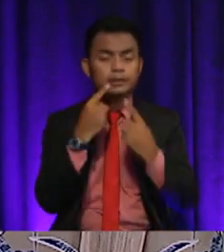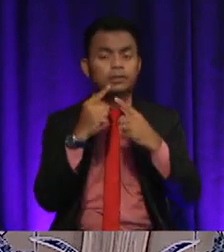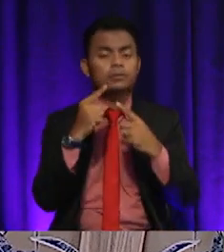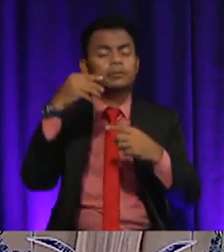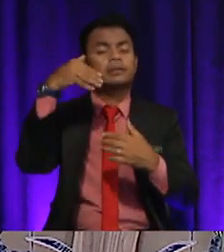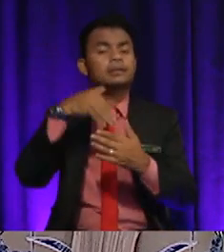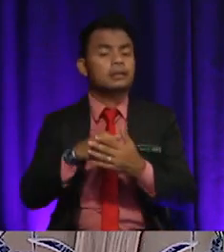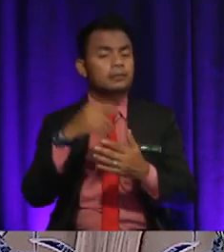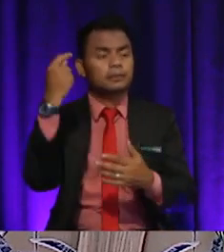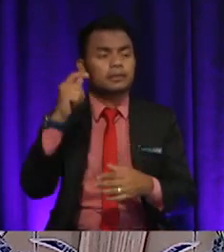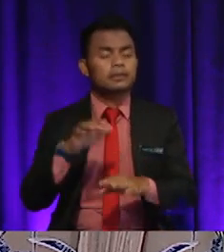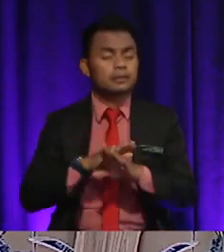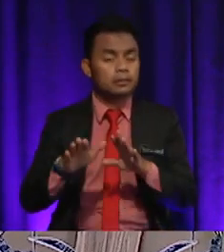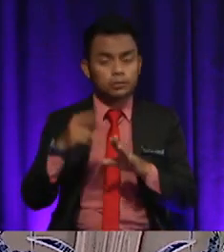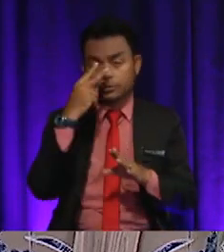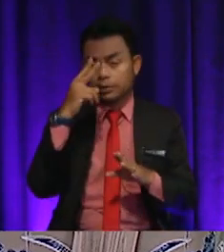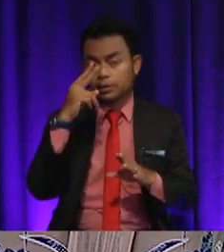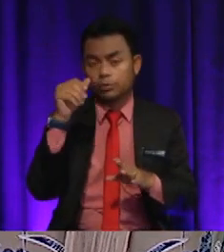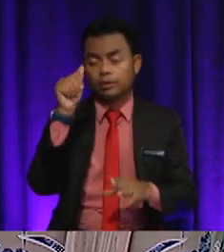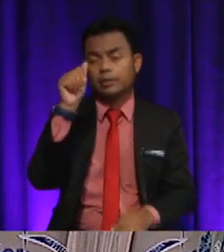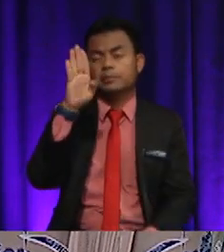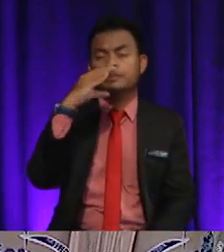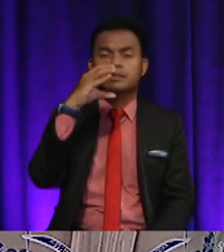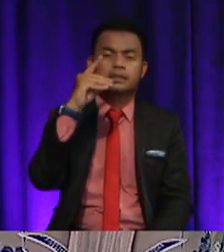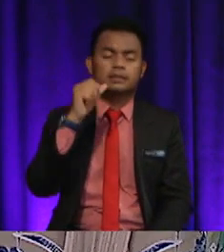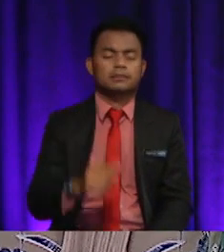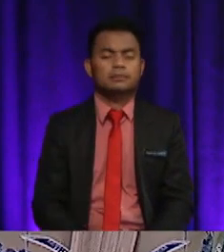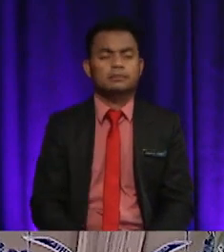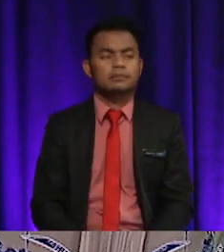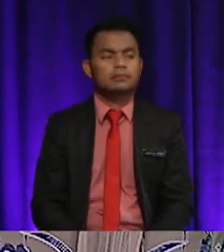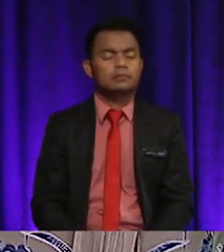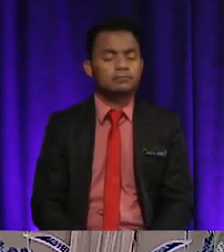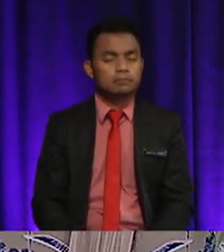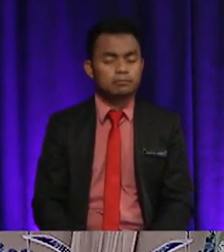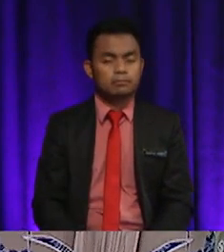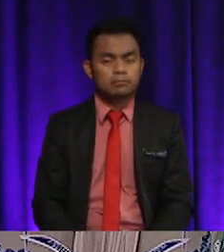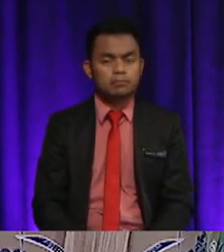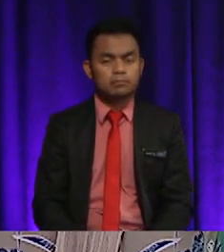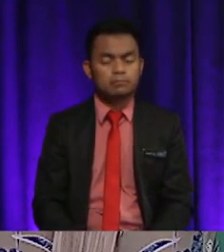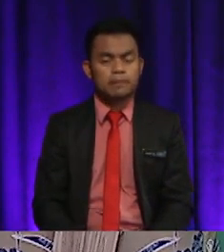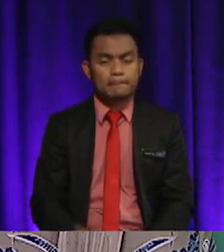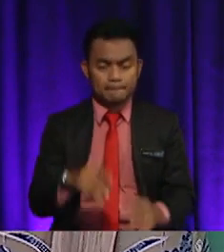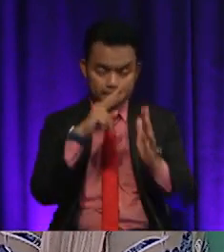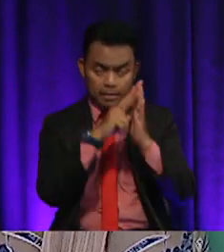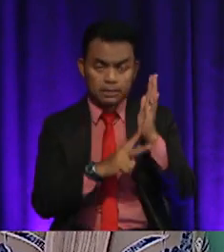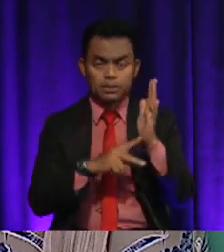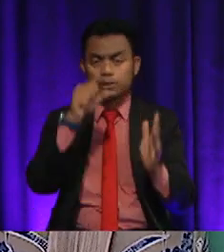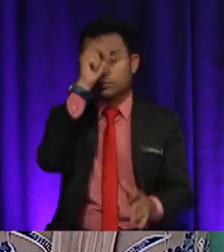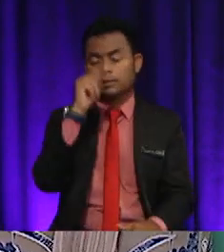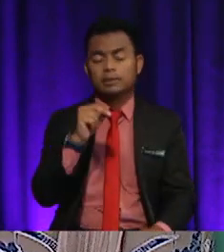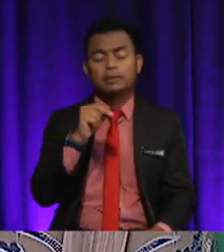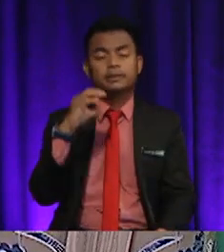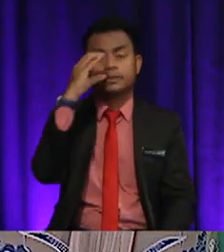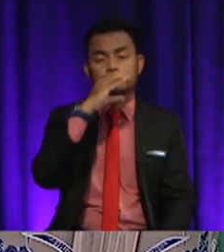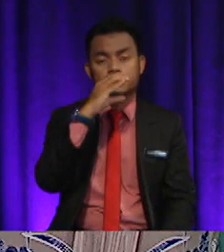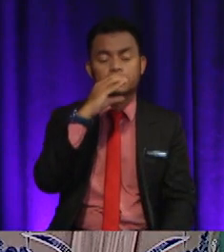refer to the options A, B, C, D yet. Okay. Okay, read the question, then you go find the answer in the text. So